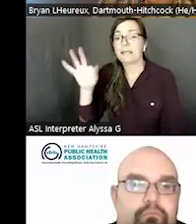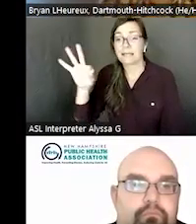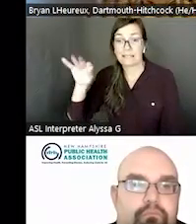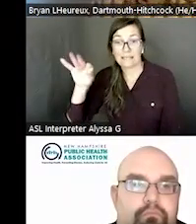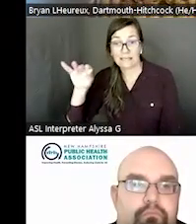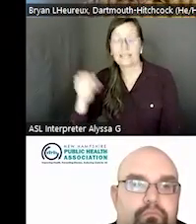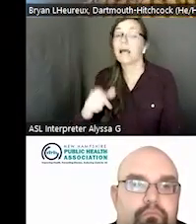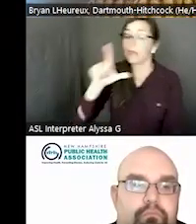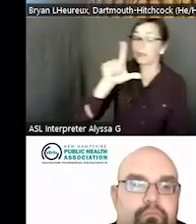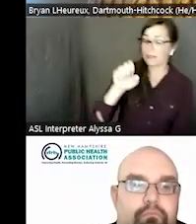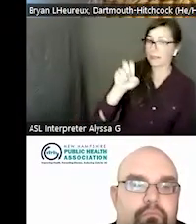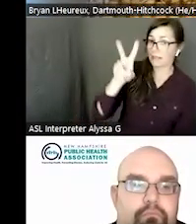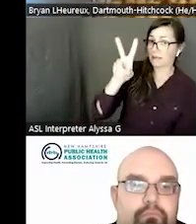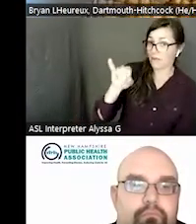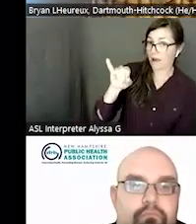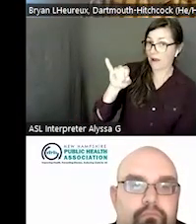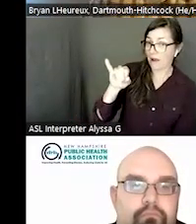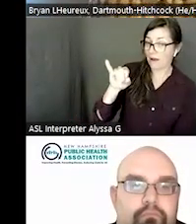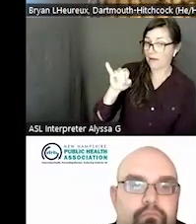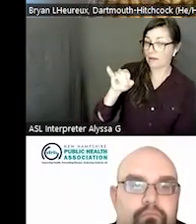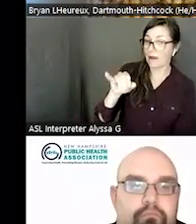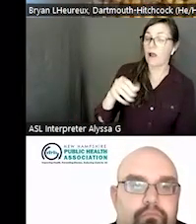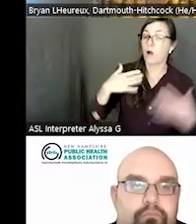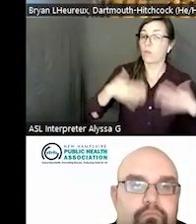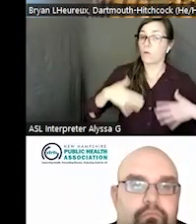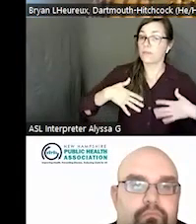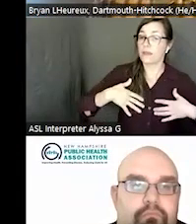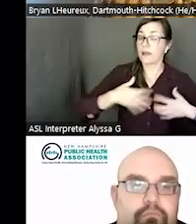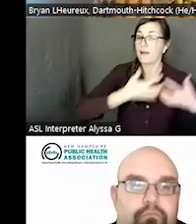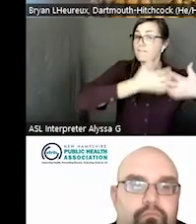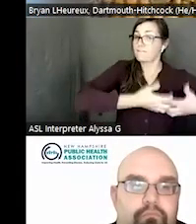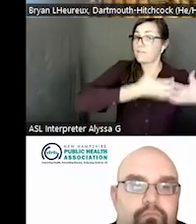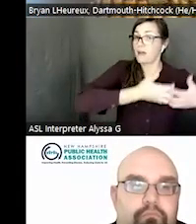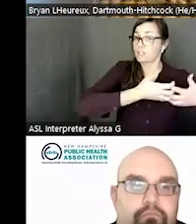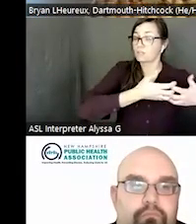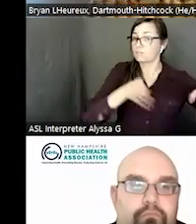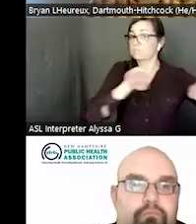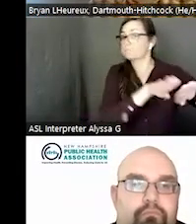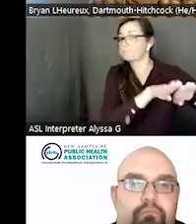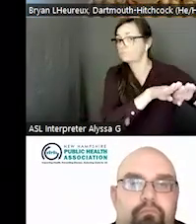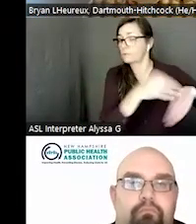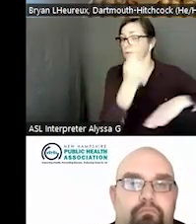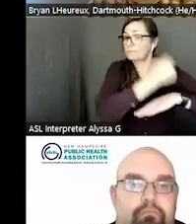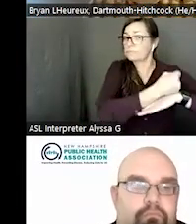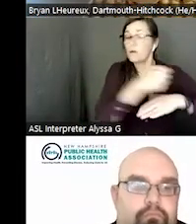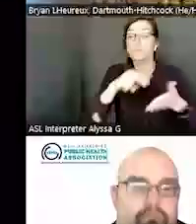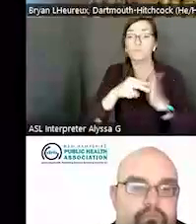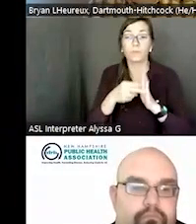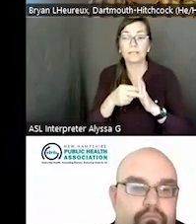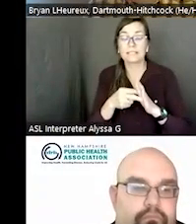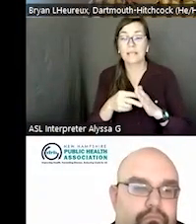closed down a couple of clothing factories, basically, and suddenly severed the employment of over